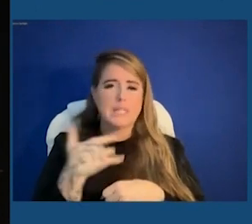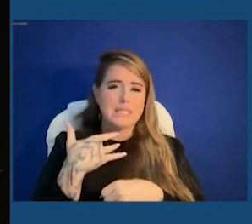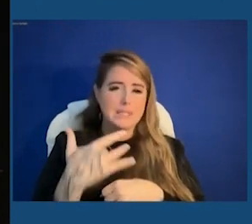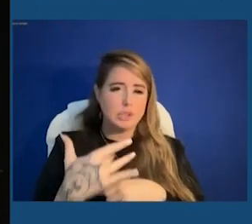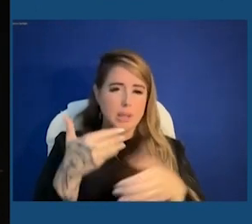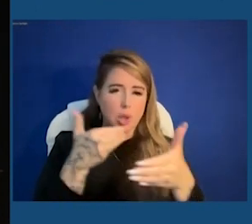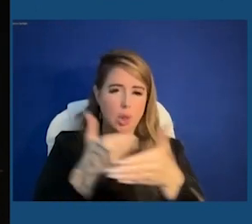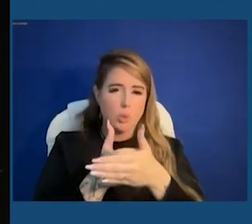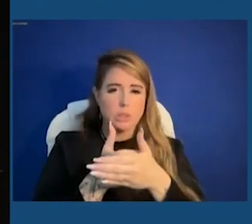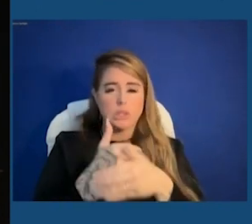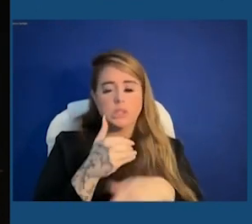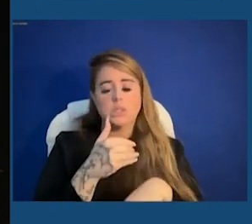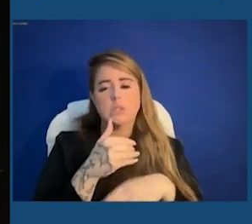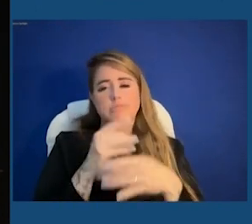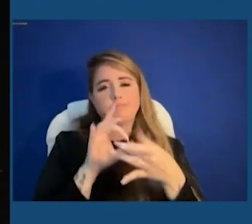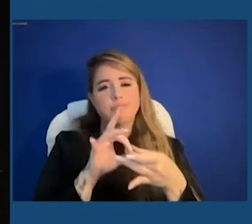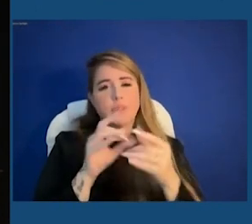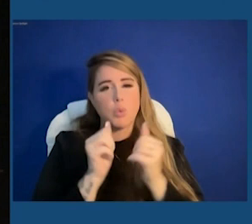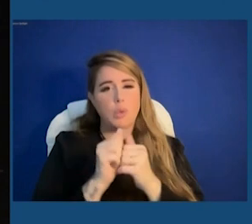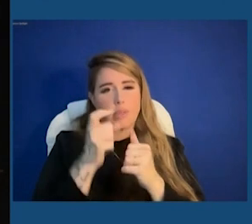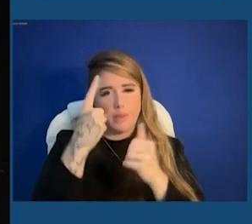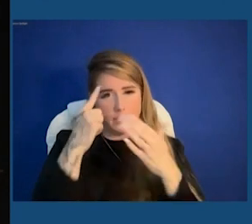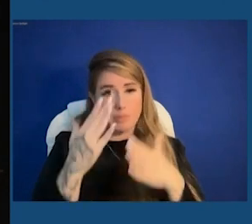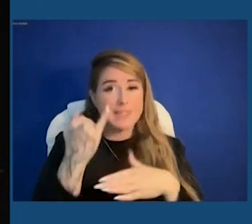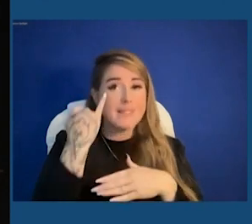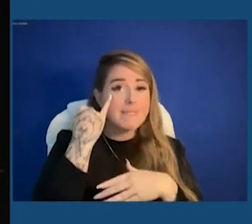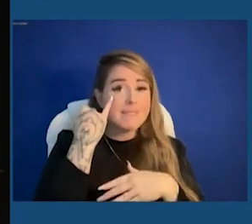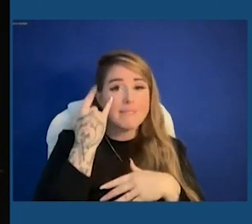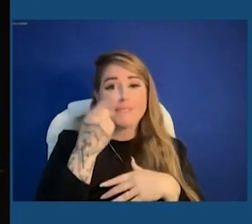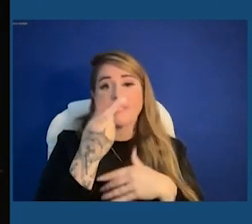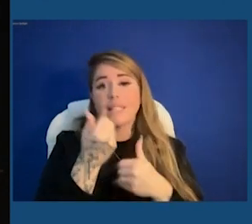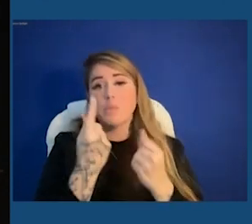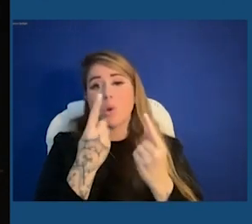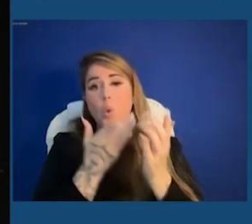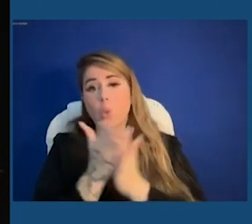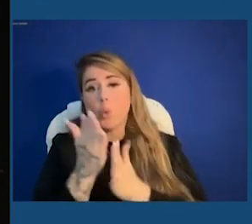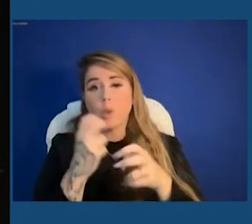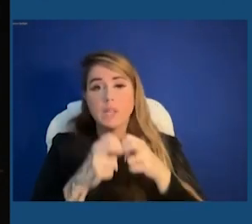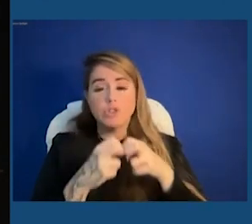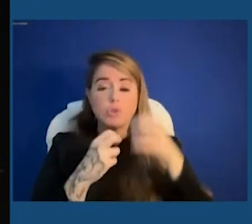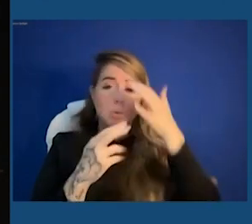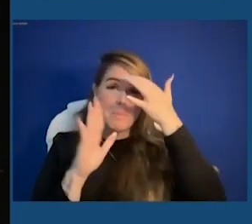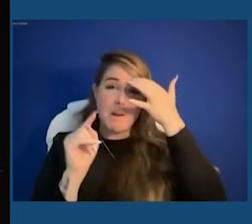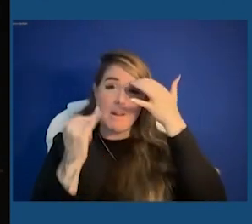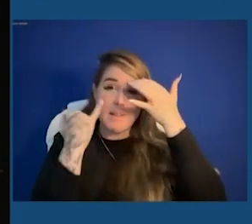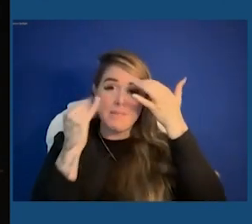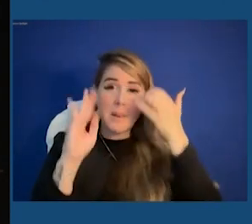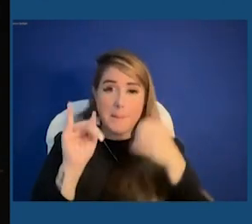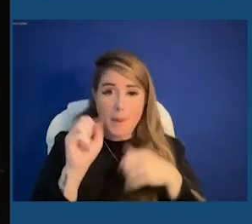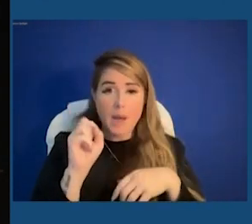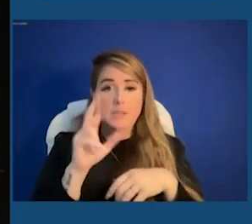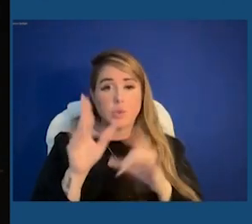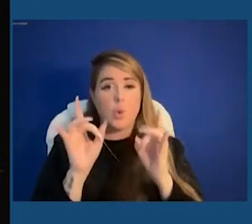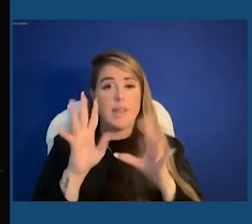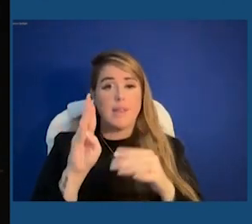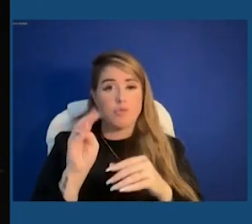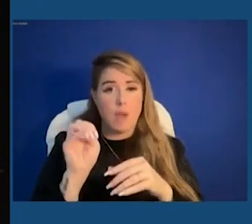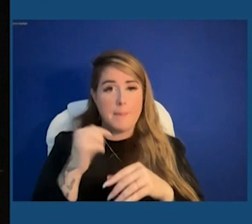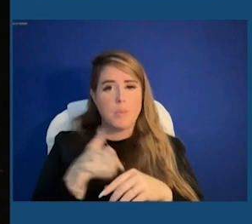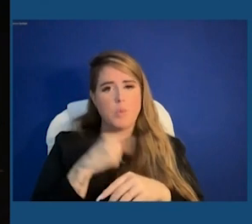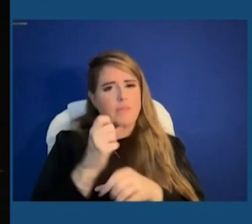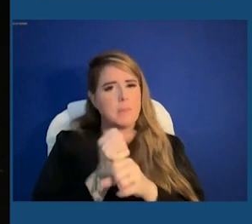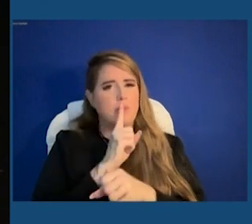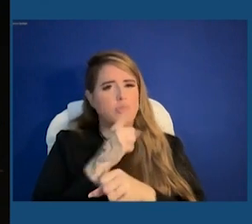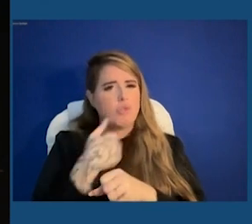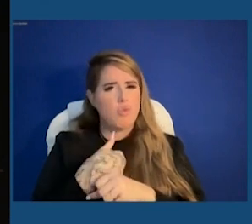point for government for folks that are going through some kind of issue, right? We're familiar with that. But if it's a bias issue or a hate crime, we got to make sure we're ready